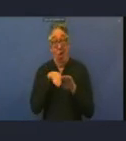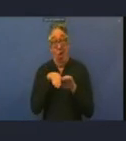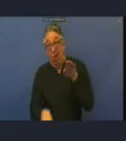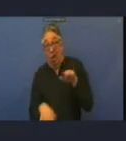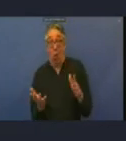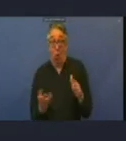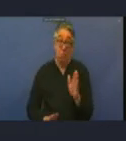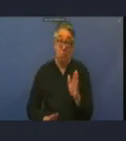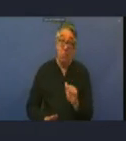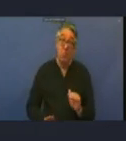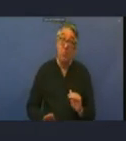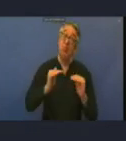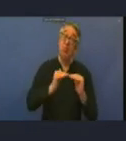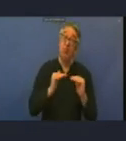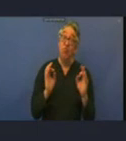a first comment.